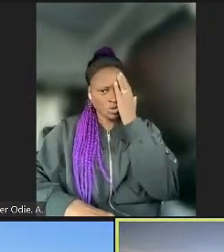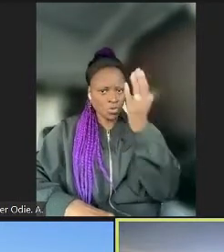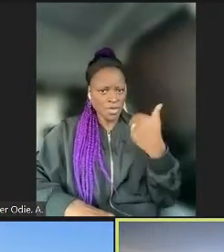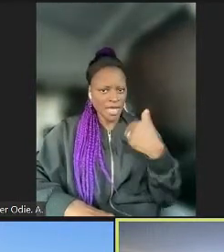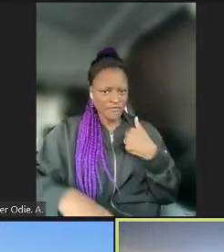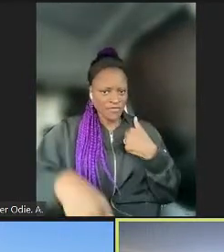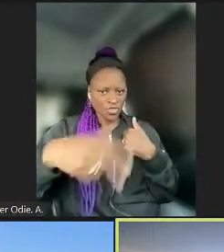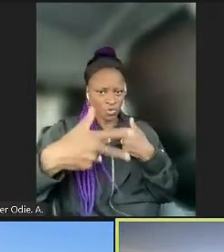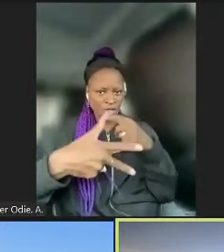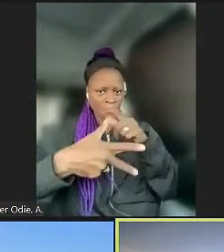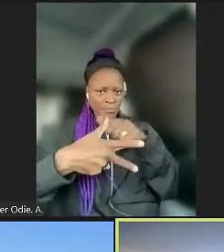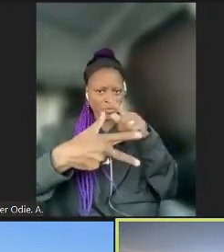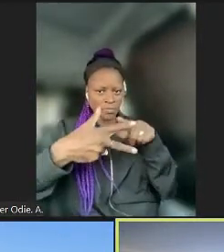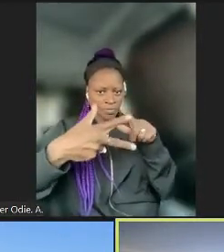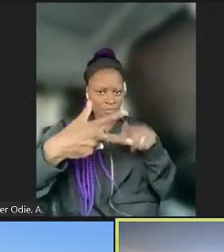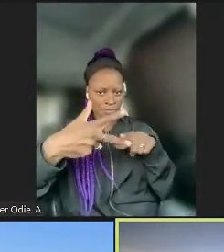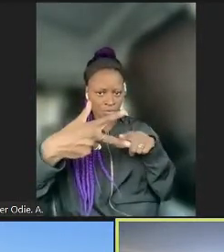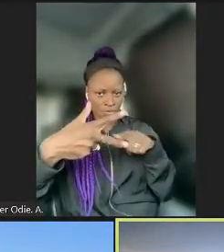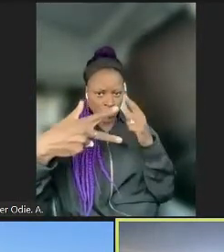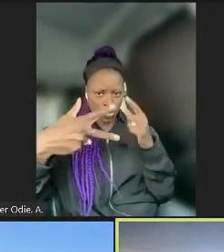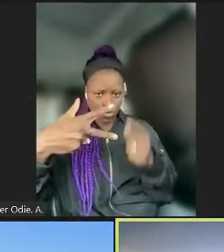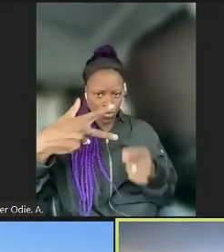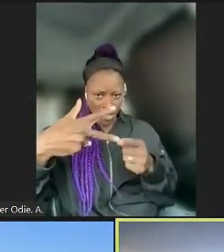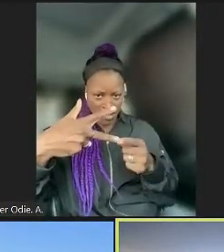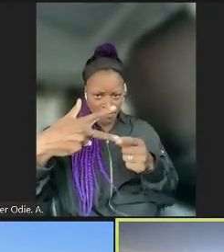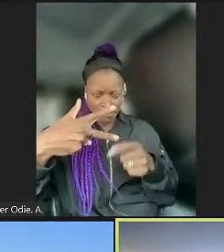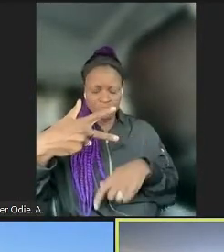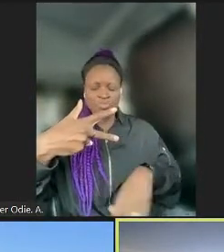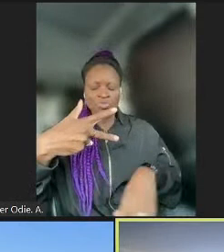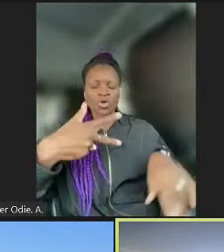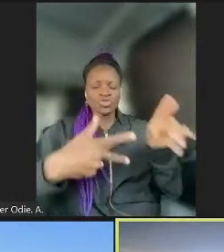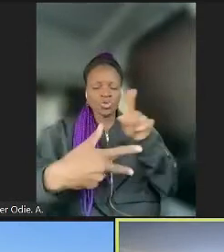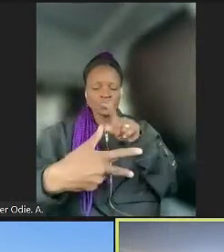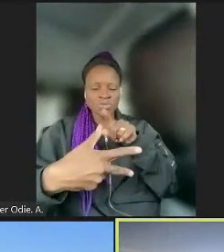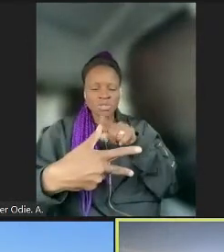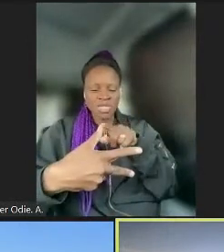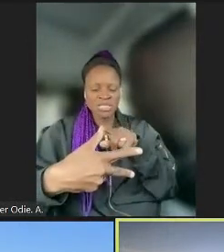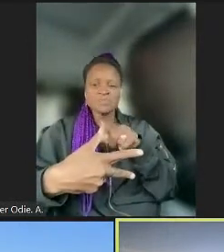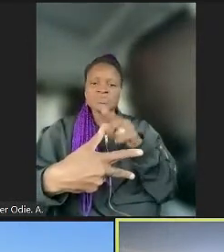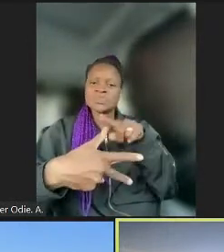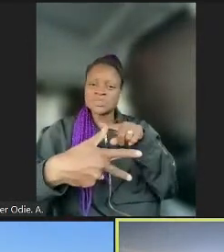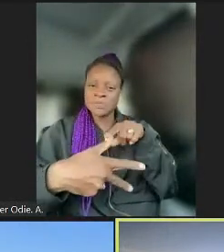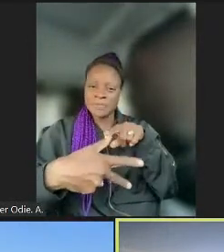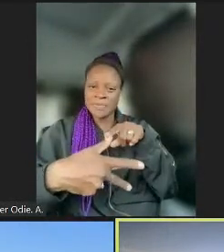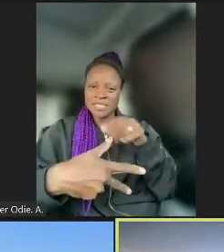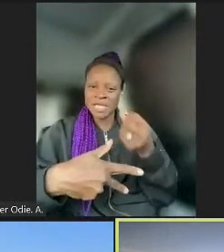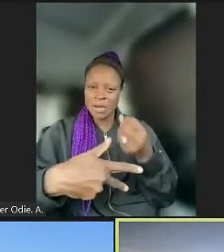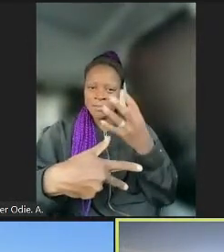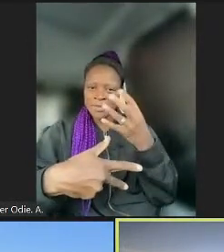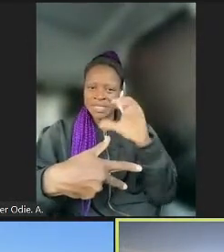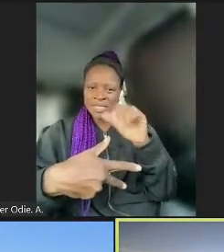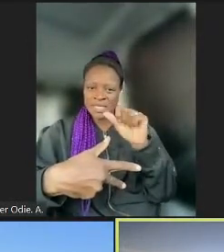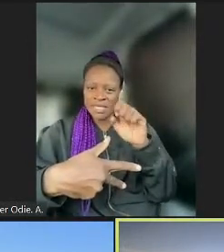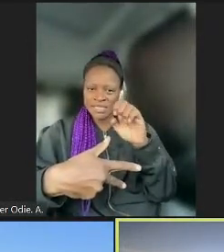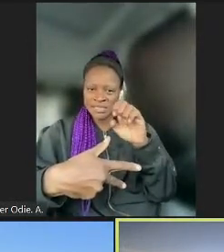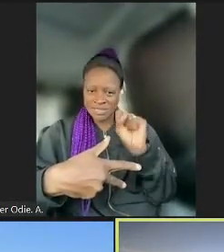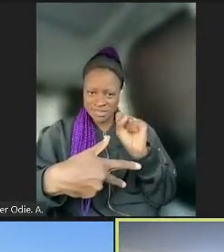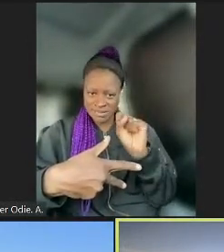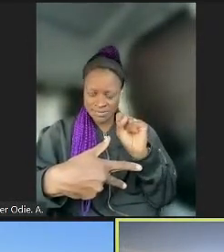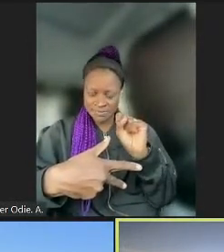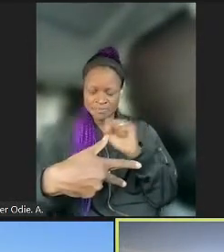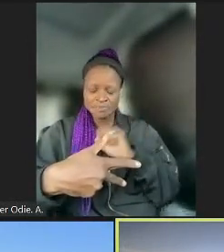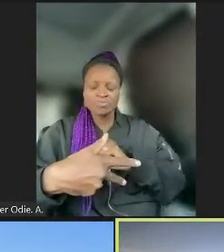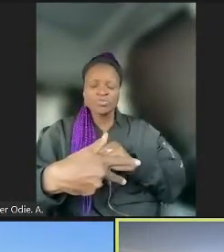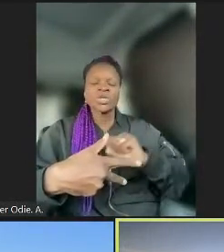need to be met in order for us to drop the mask mandate. One is about case rate, simply by the CDC criteria,